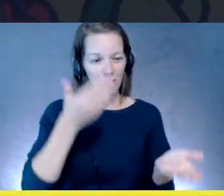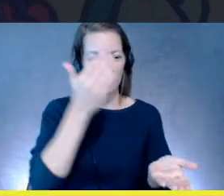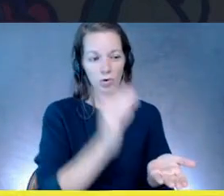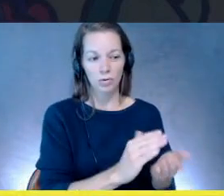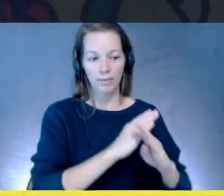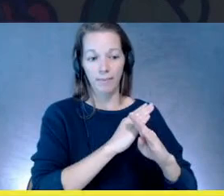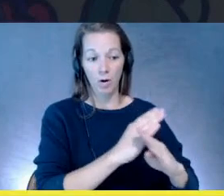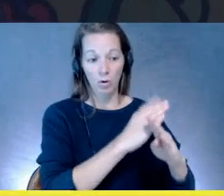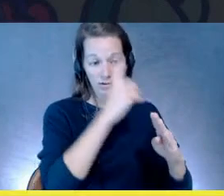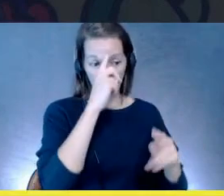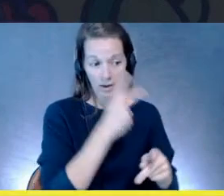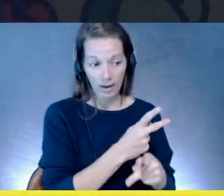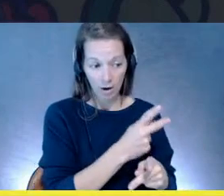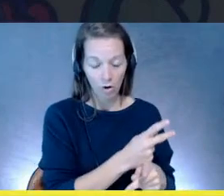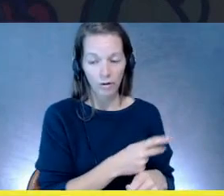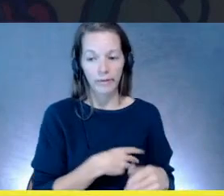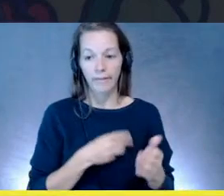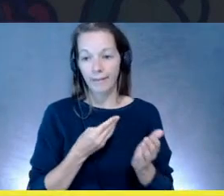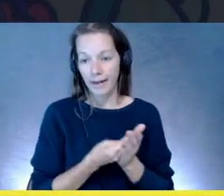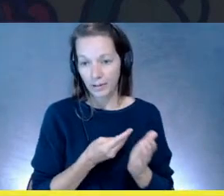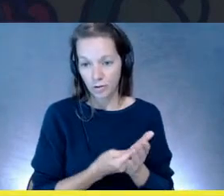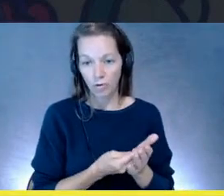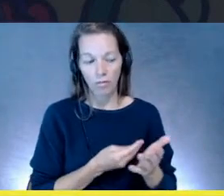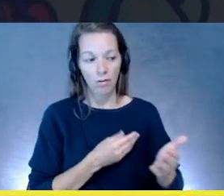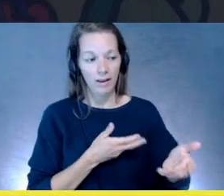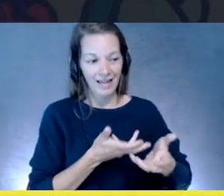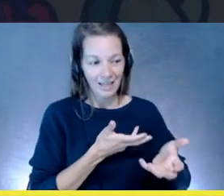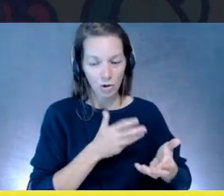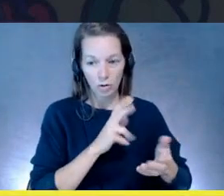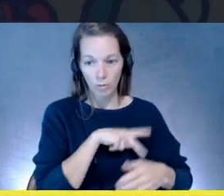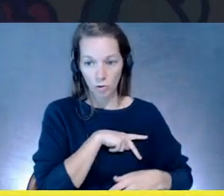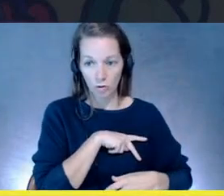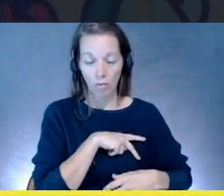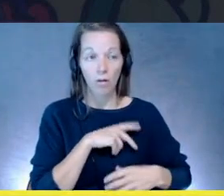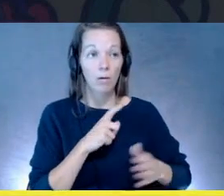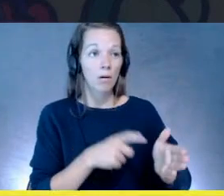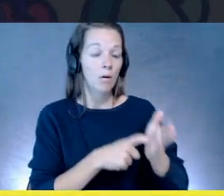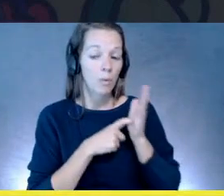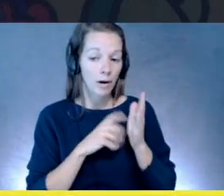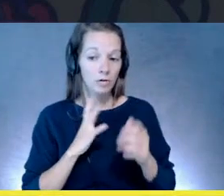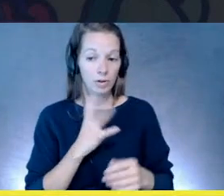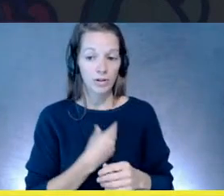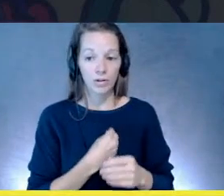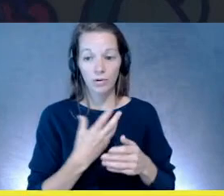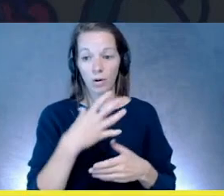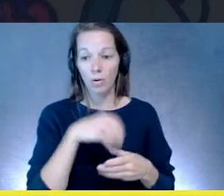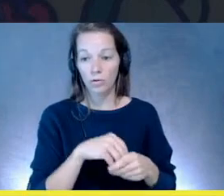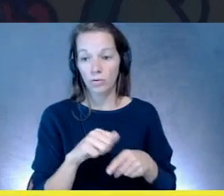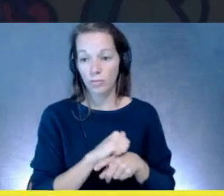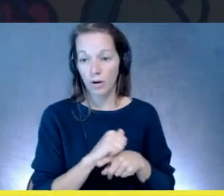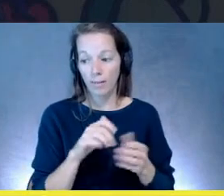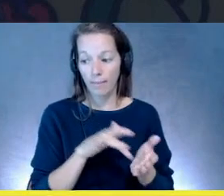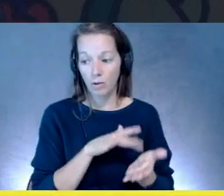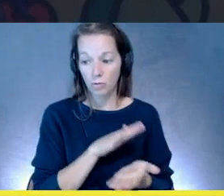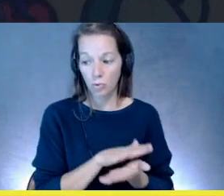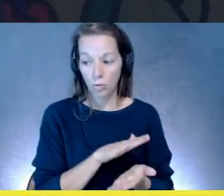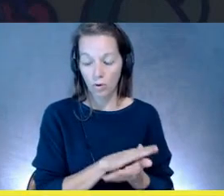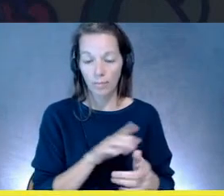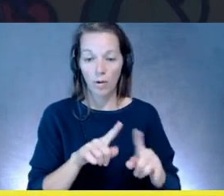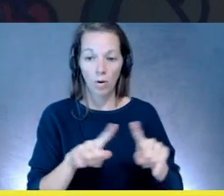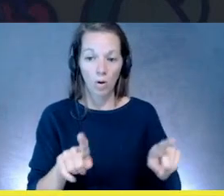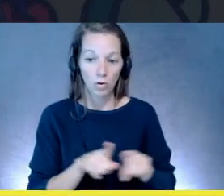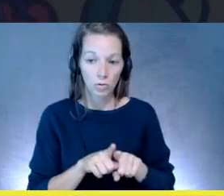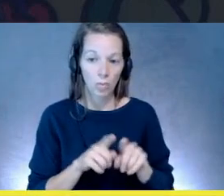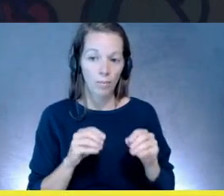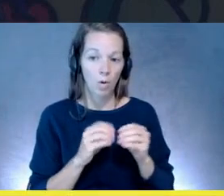care, both financial and interpersonal. And this could mean requiring transgender inclusive training in medical schools, but also more broad efforts